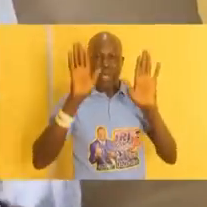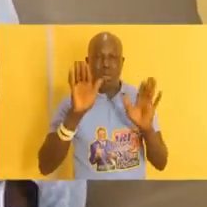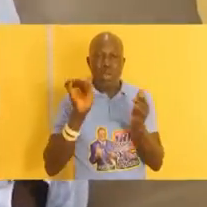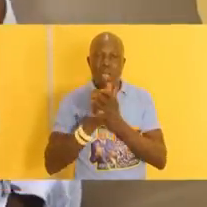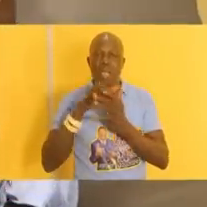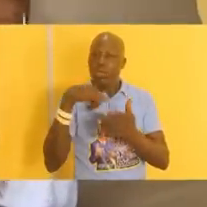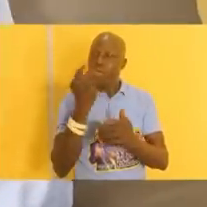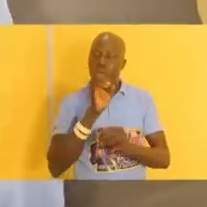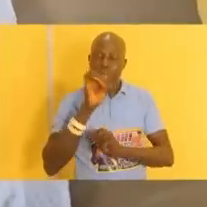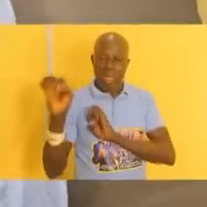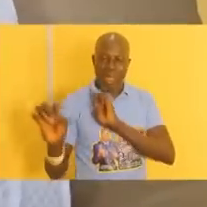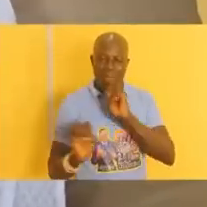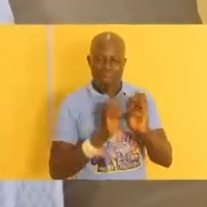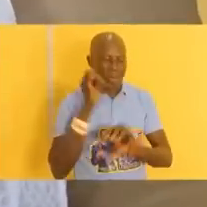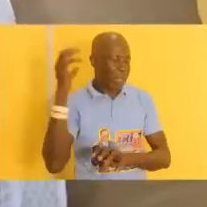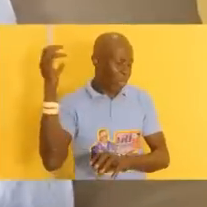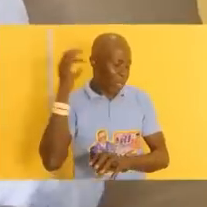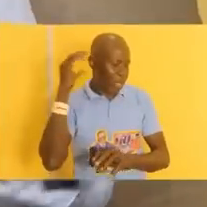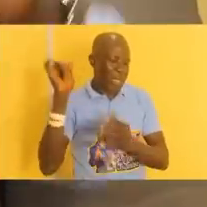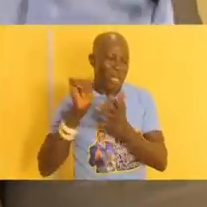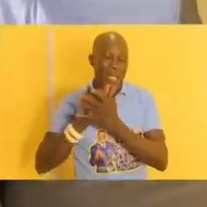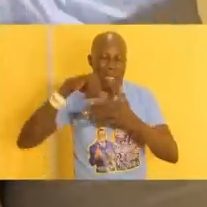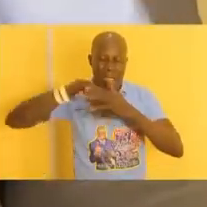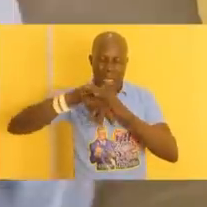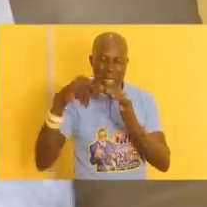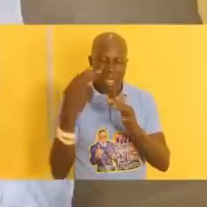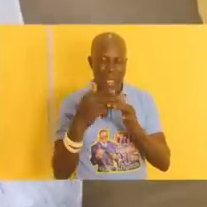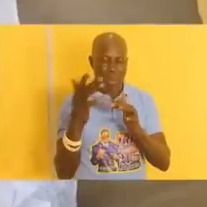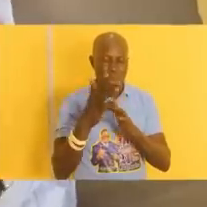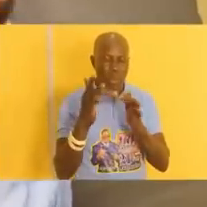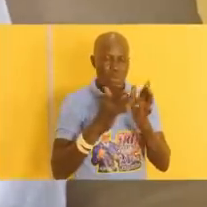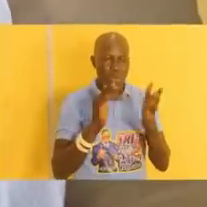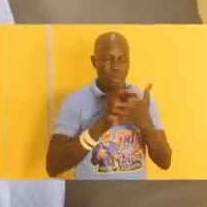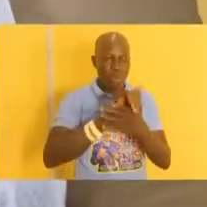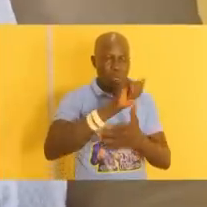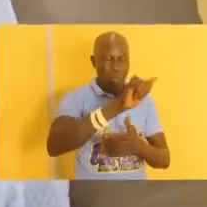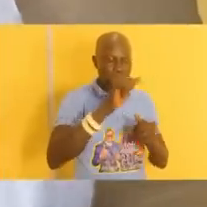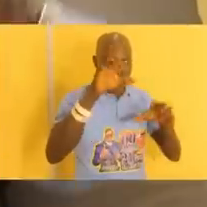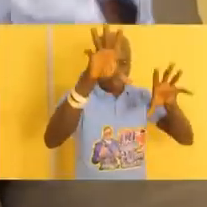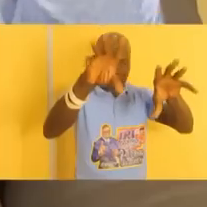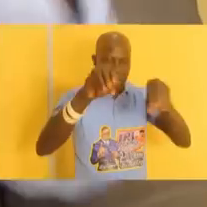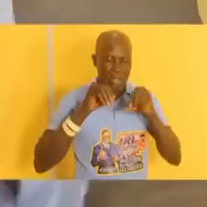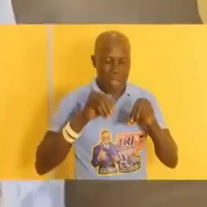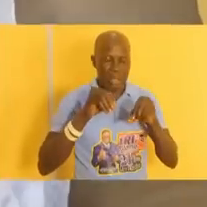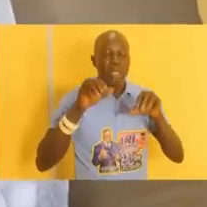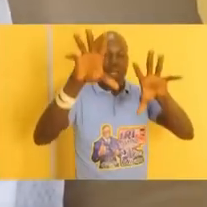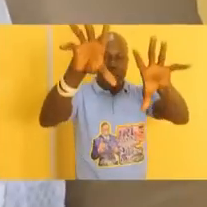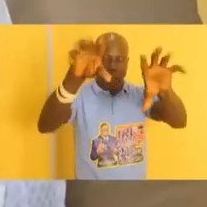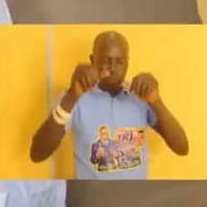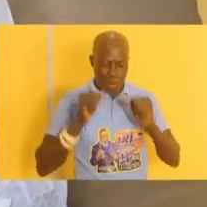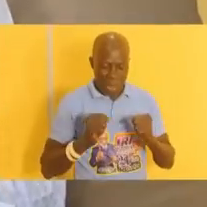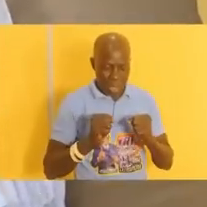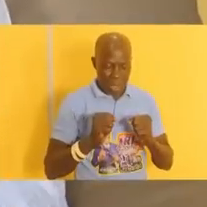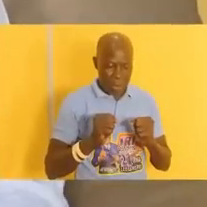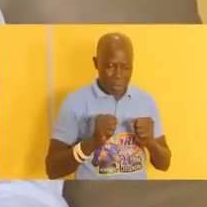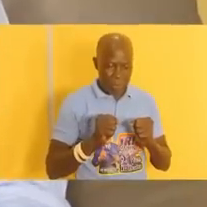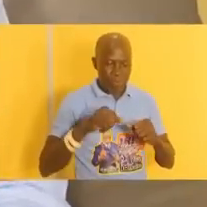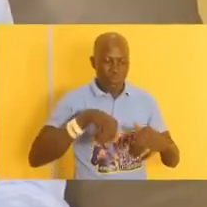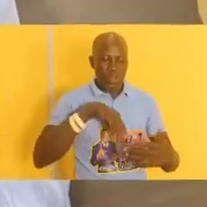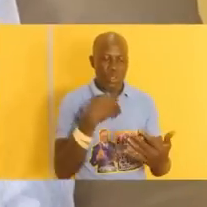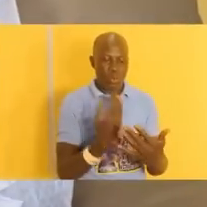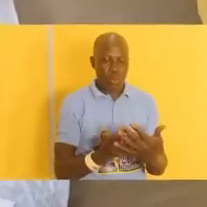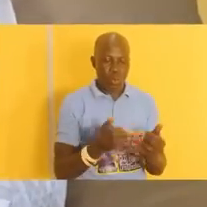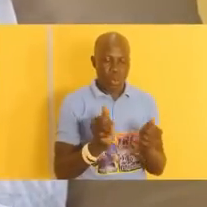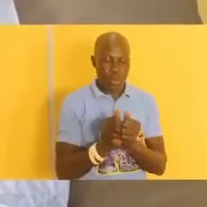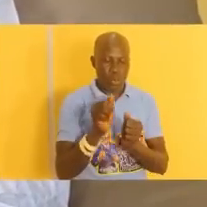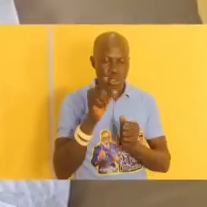whosoever that hear me in the name of Jesus receive power gbagbara. Amen. We receive power. You the dara